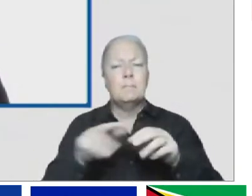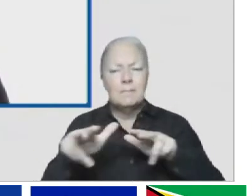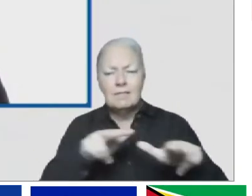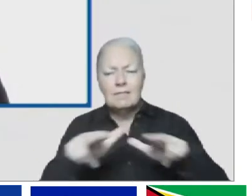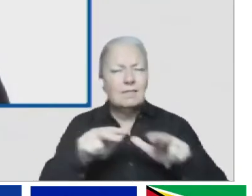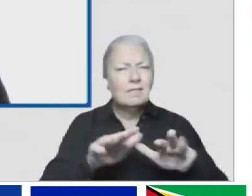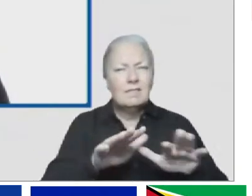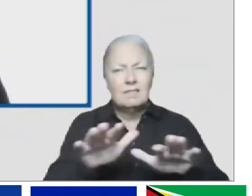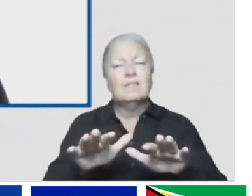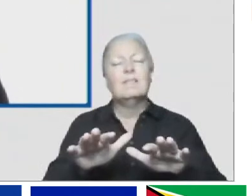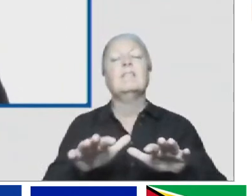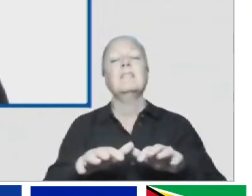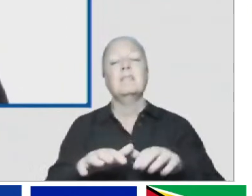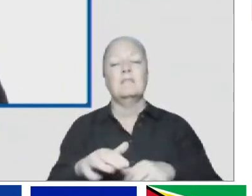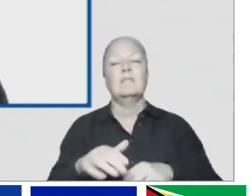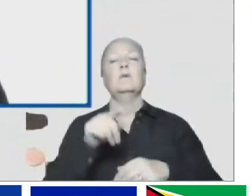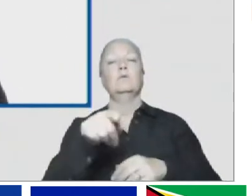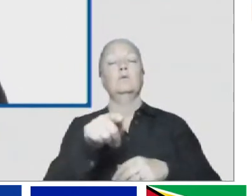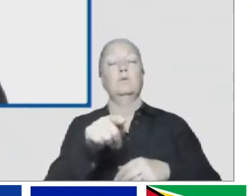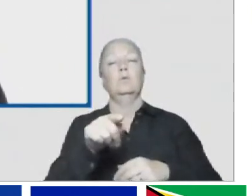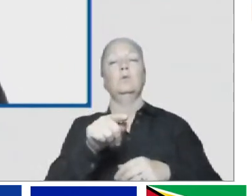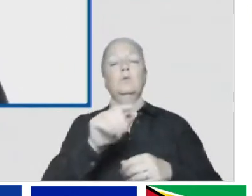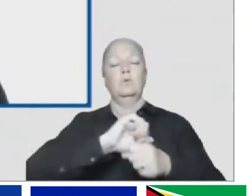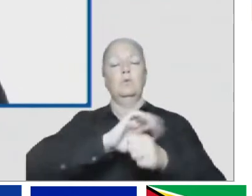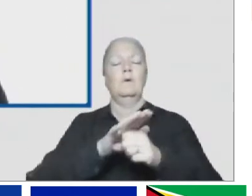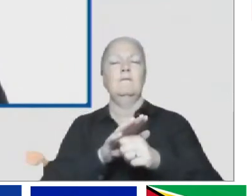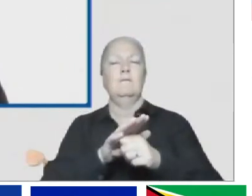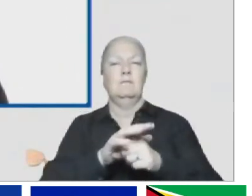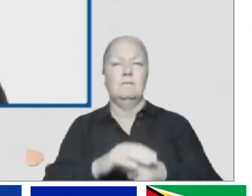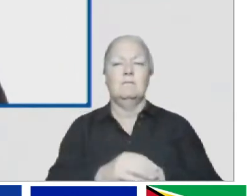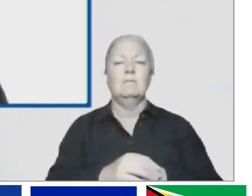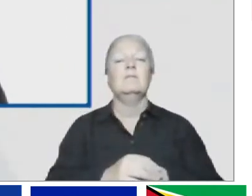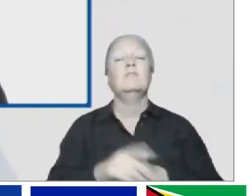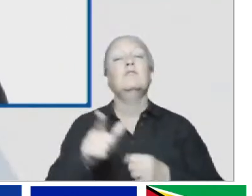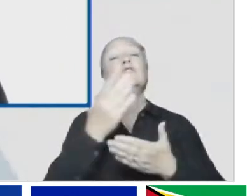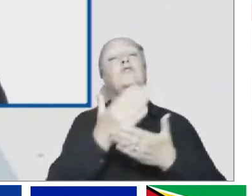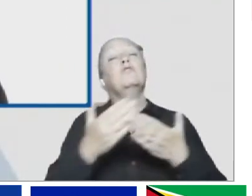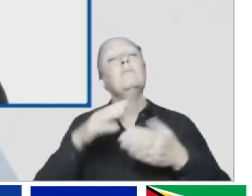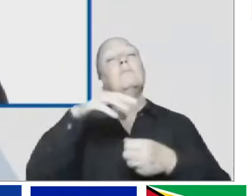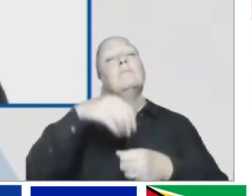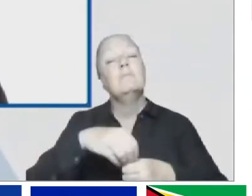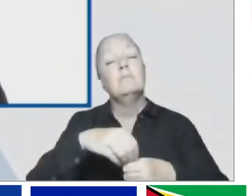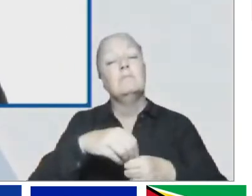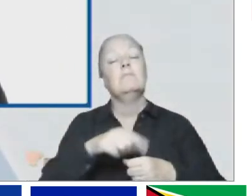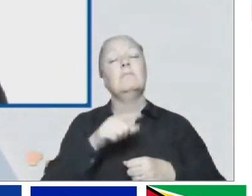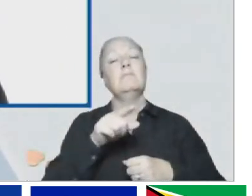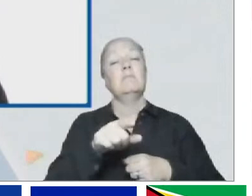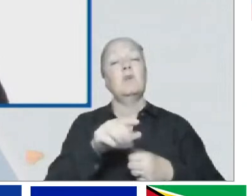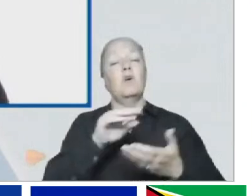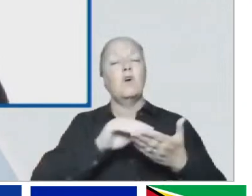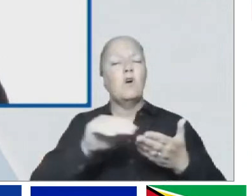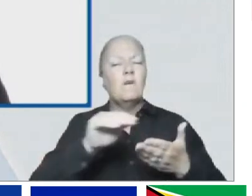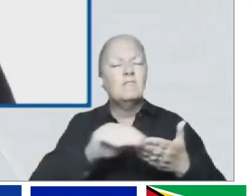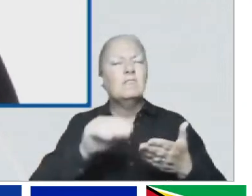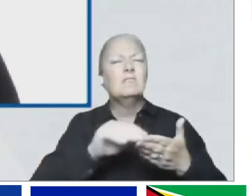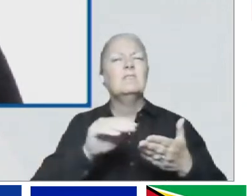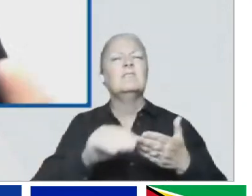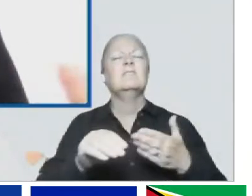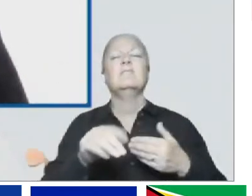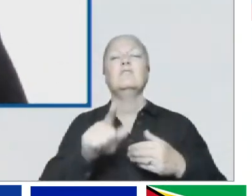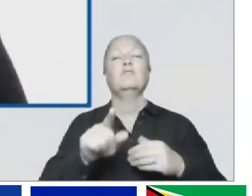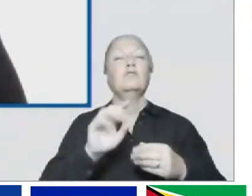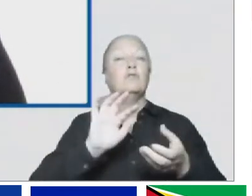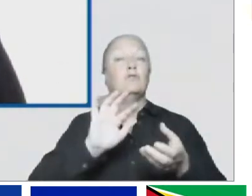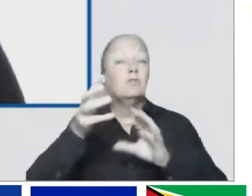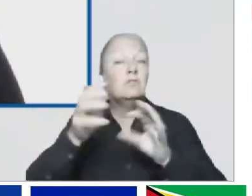COVID-19 pandemic. And some of the mechanisms included our Office of Disaster Preparedness and Emergency Management, ODPEM, the acronym. They have